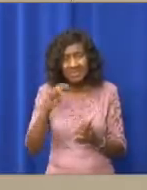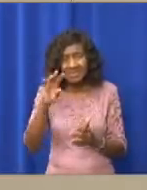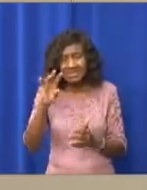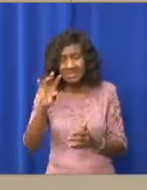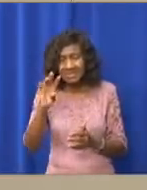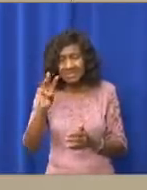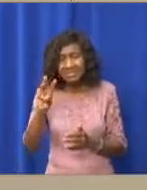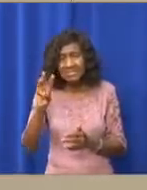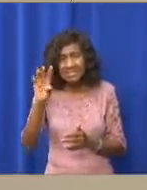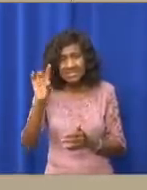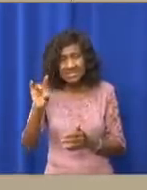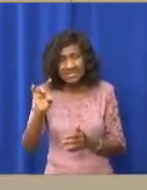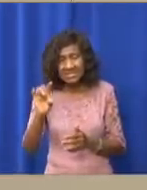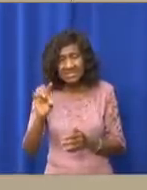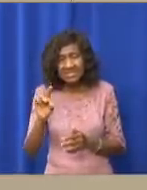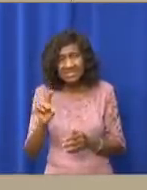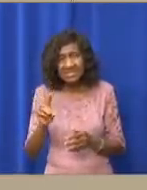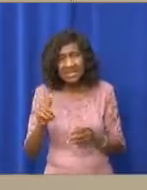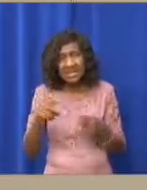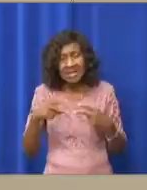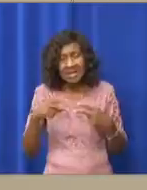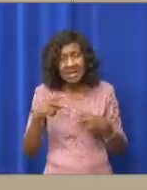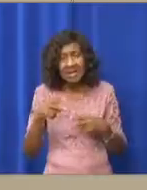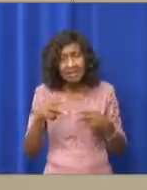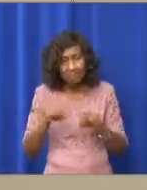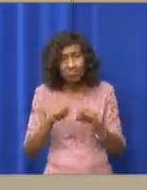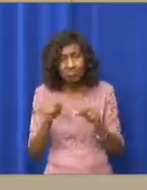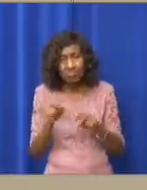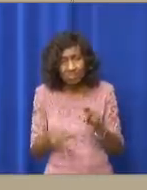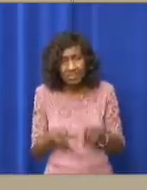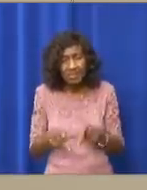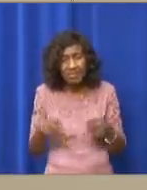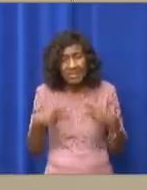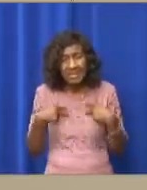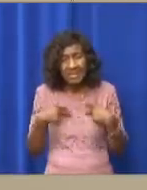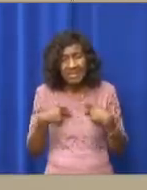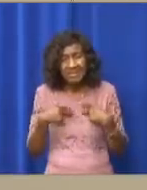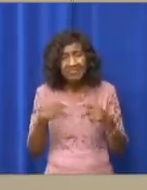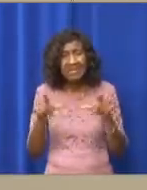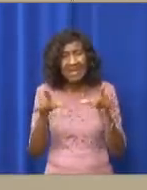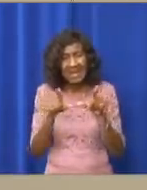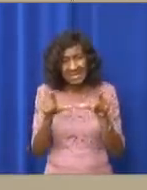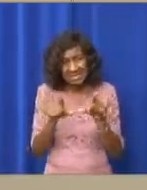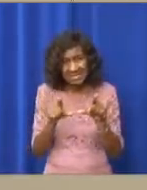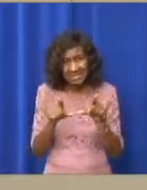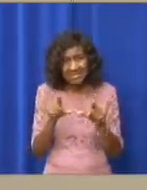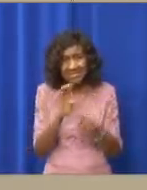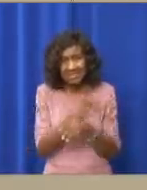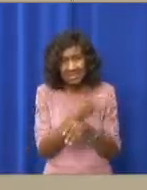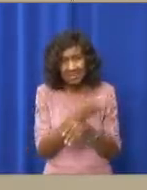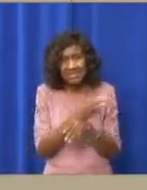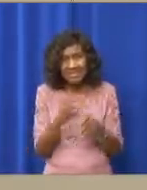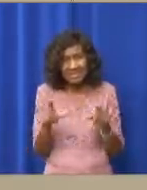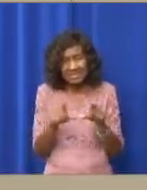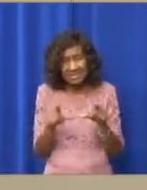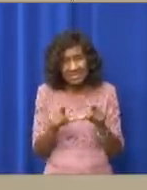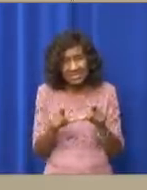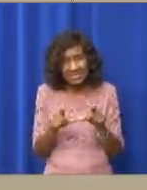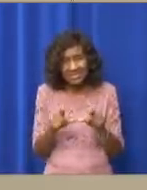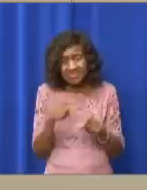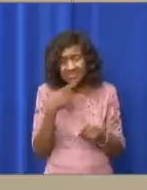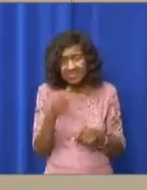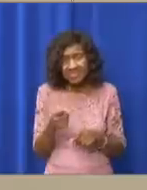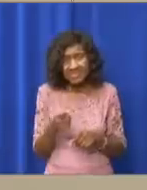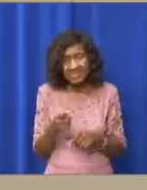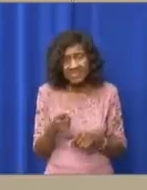within the construction and development sector, we understood very swiftly that if that was the starting point, we would